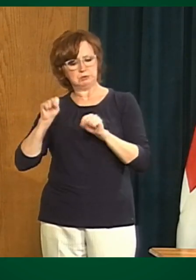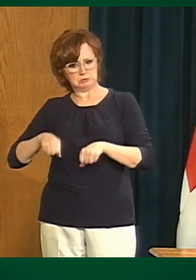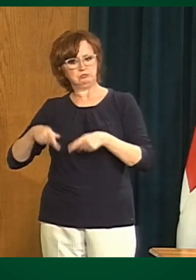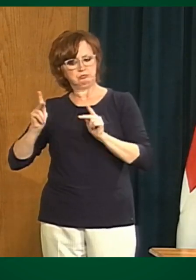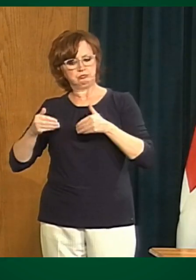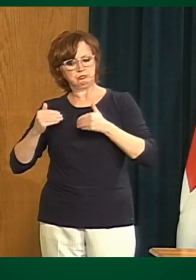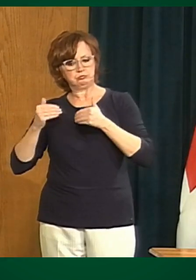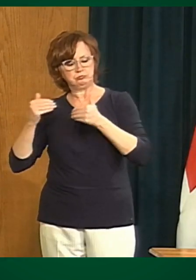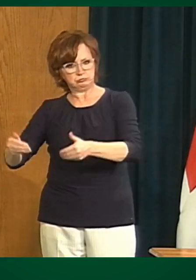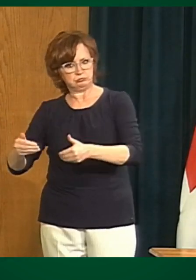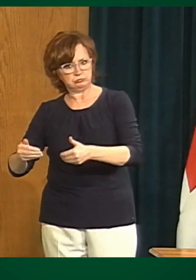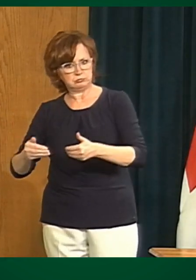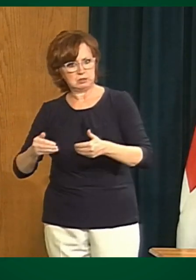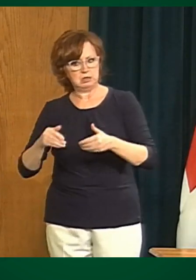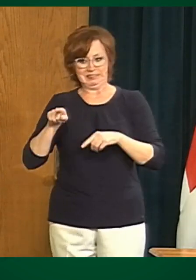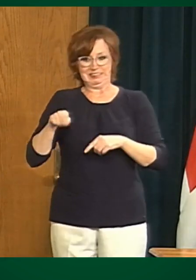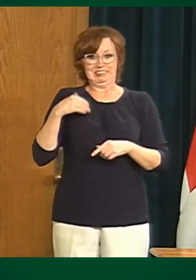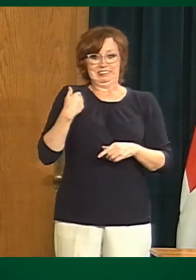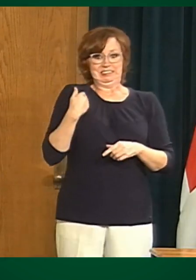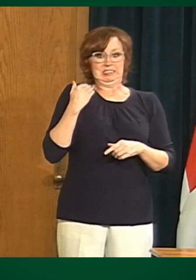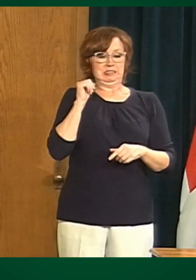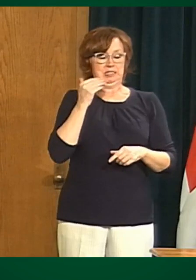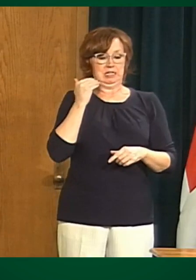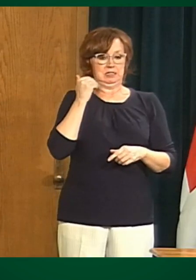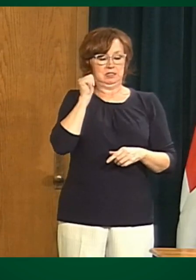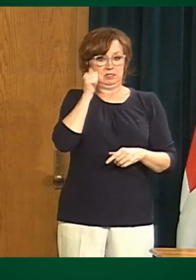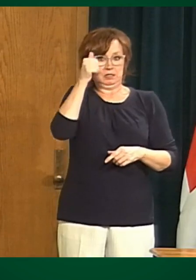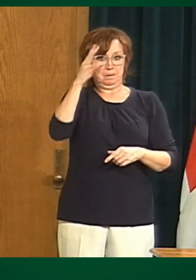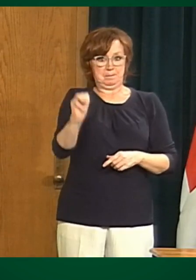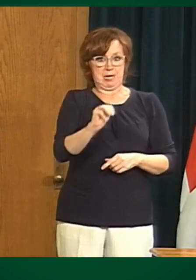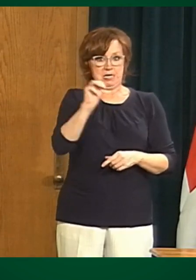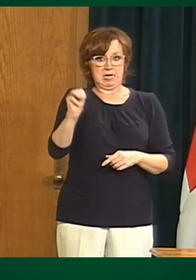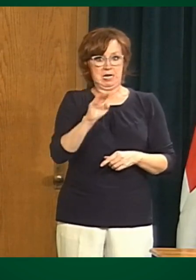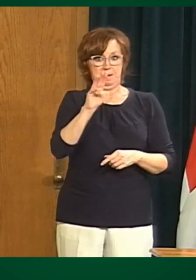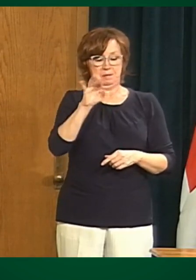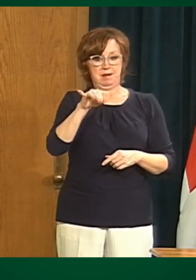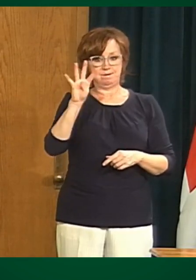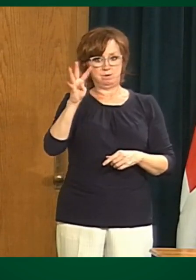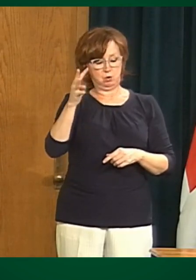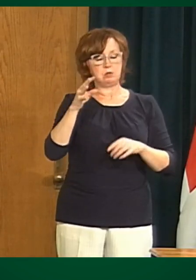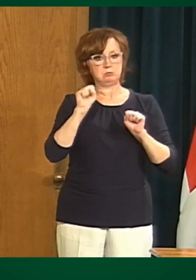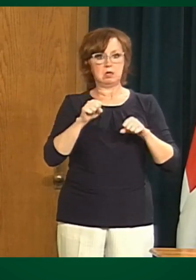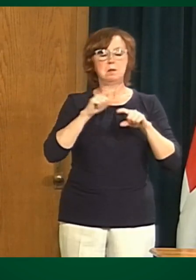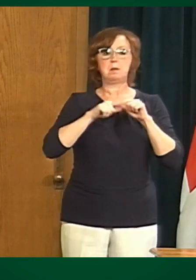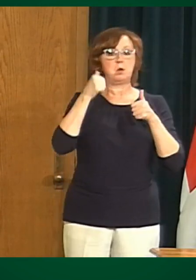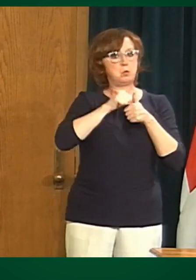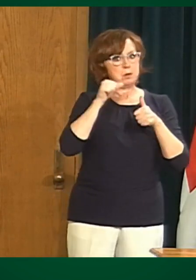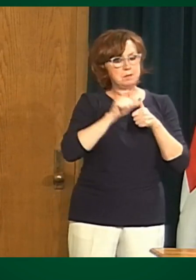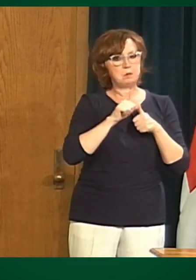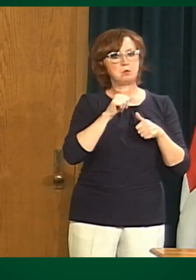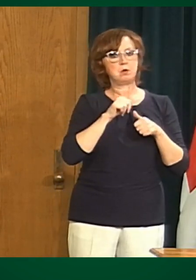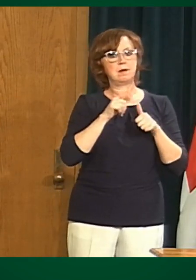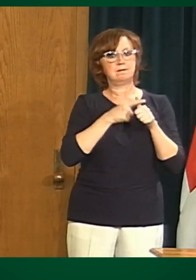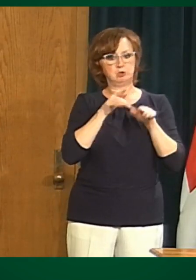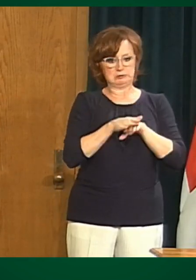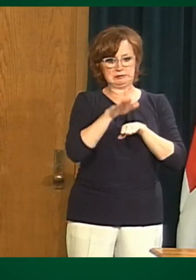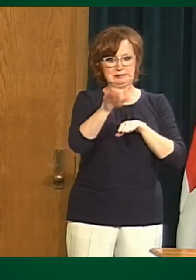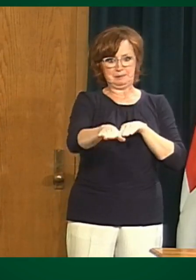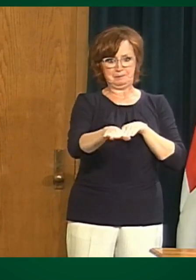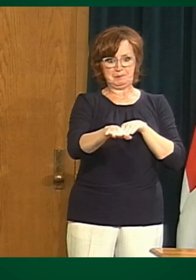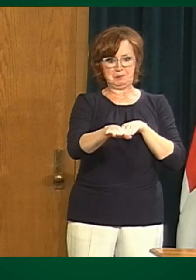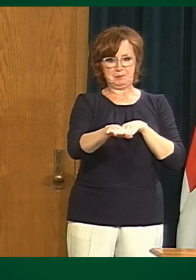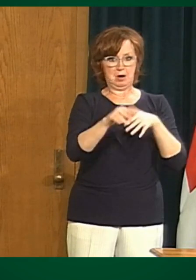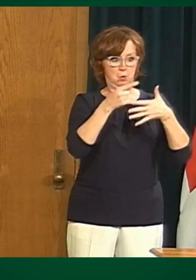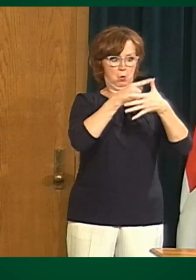Monday. And I want to remind everyone that the first phase of the Reopen Saskatchewan plan is a very limited